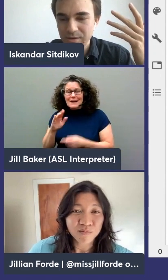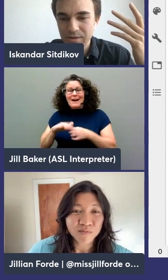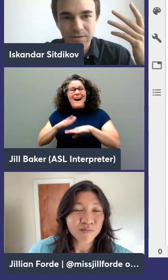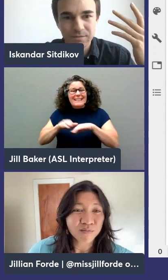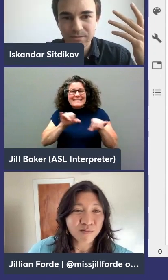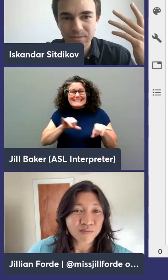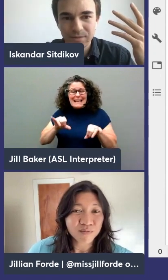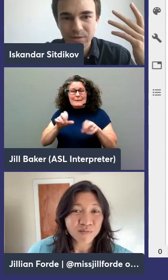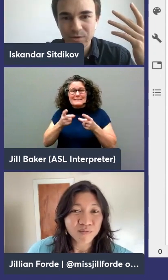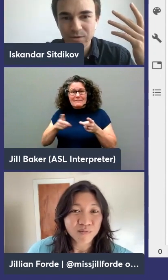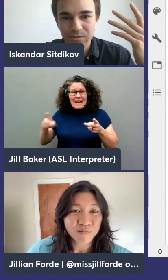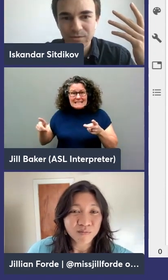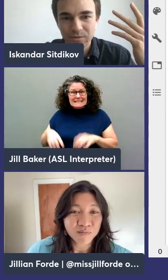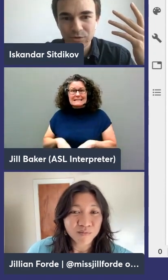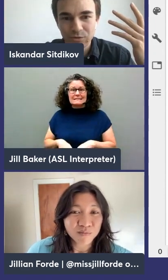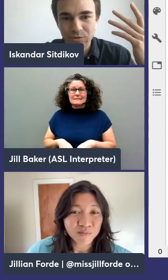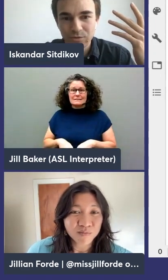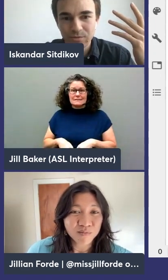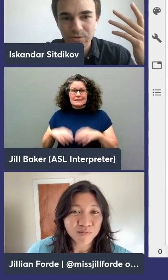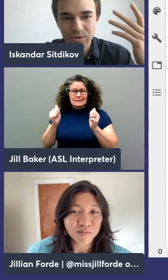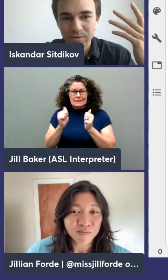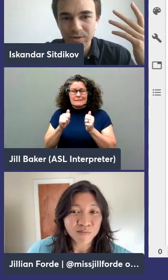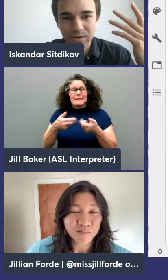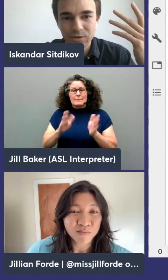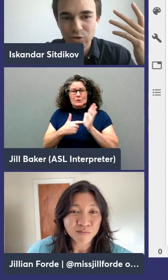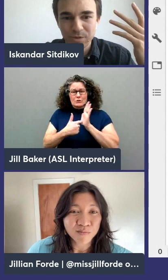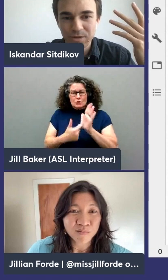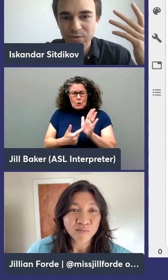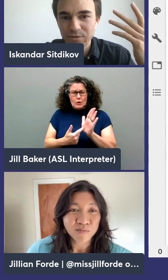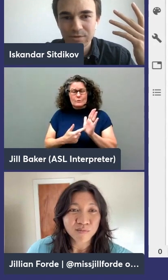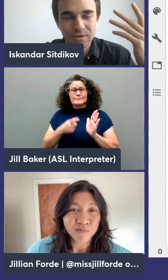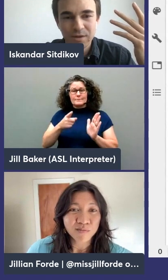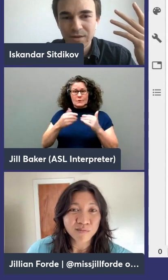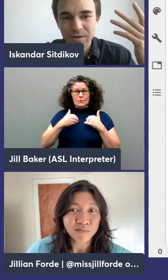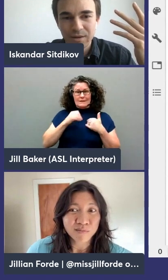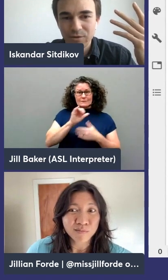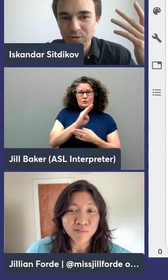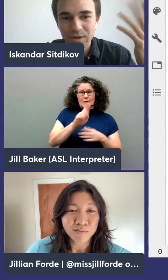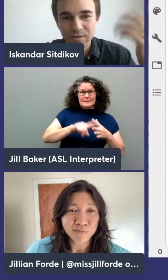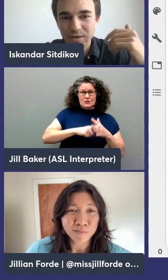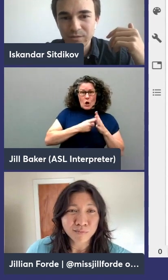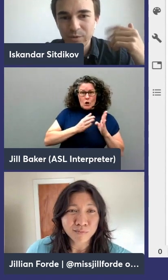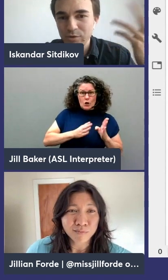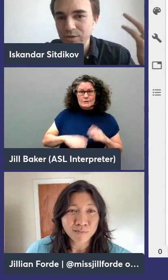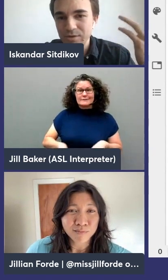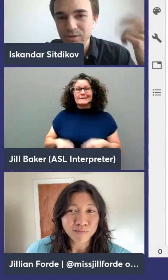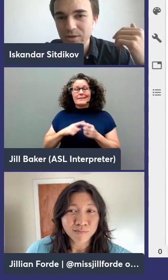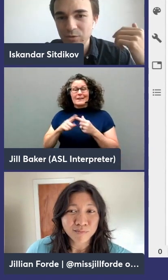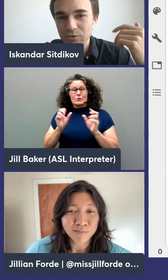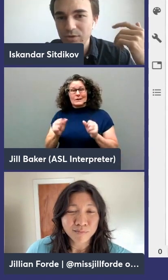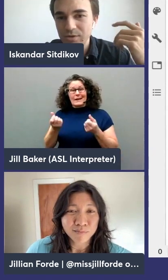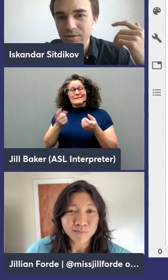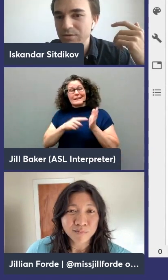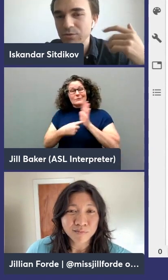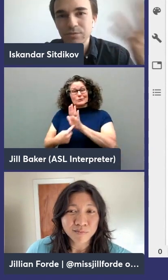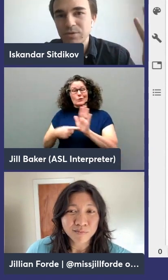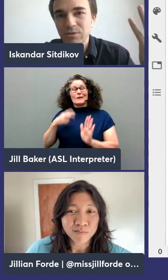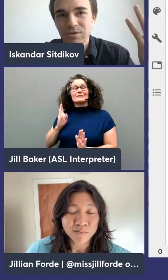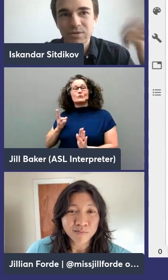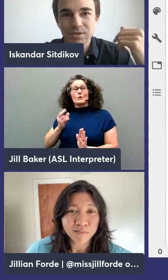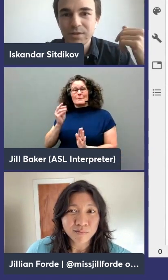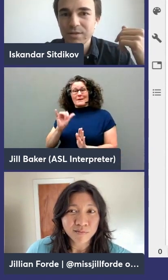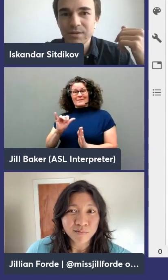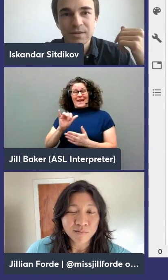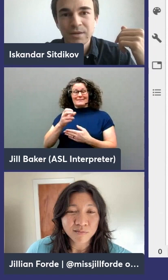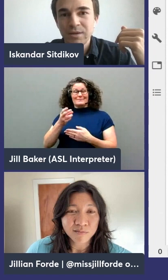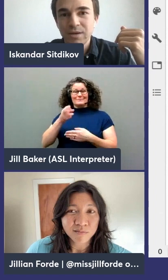device. Let me show you. You can get the job status, and you again can plot the histogram of the results. So here